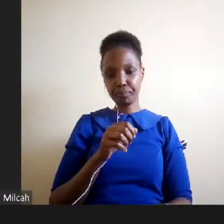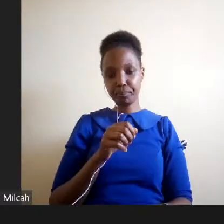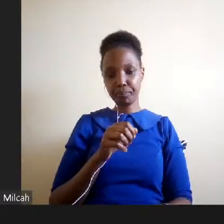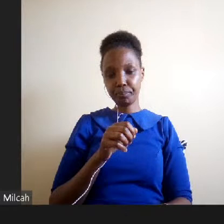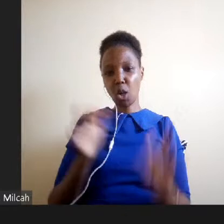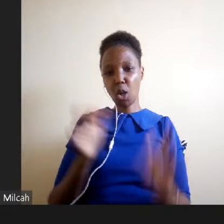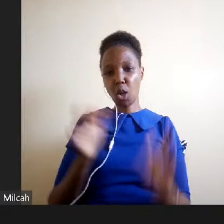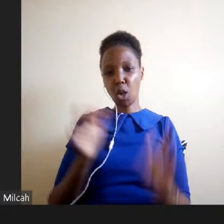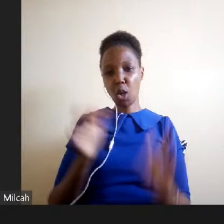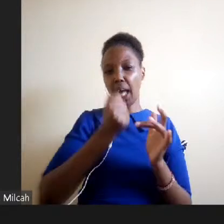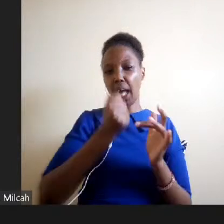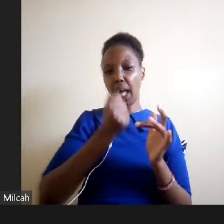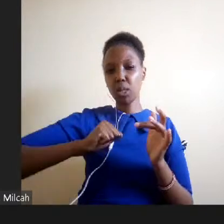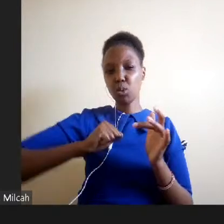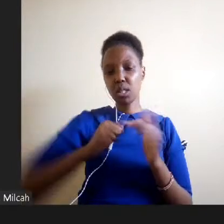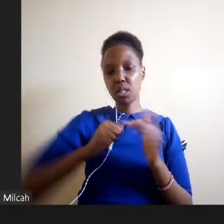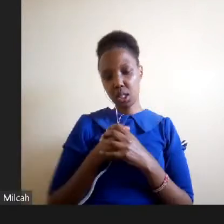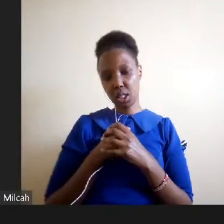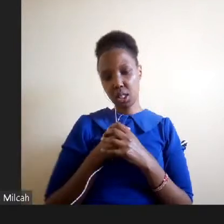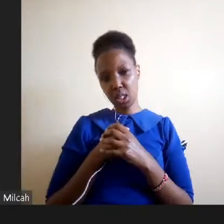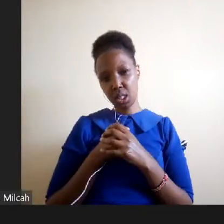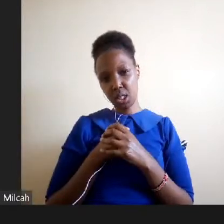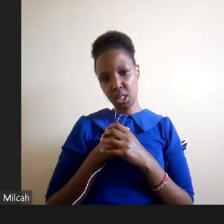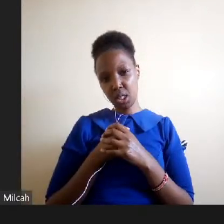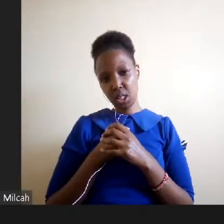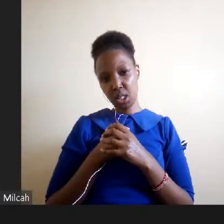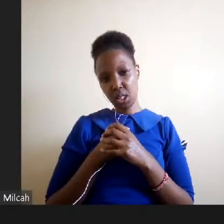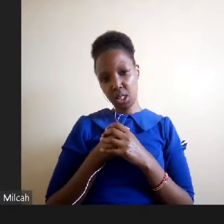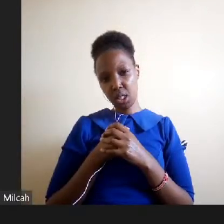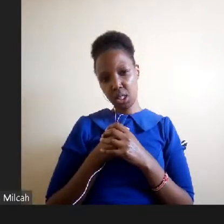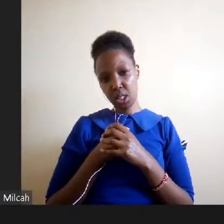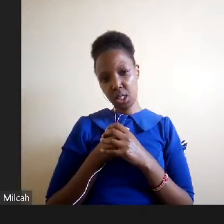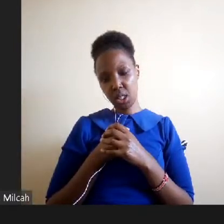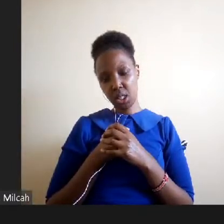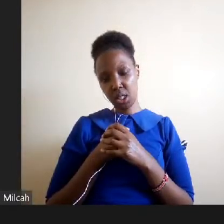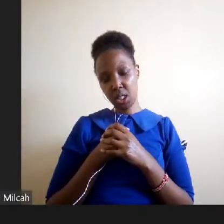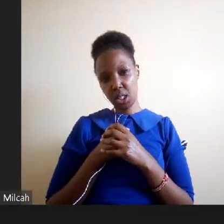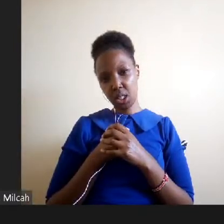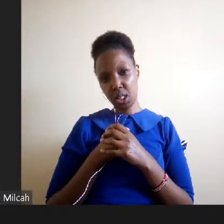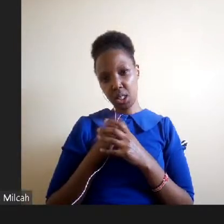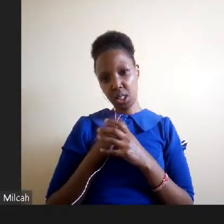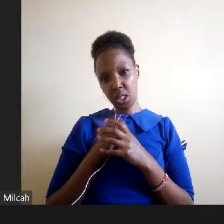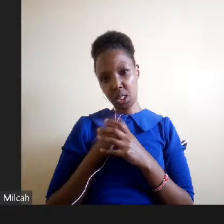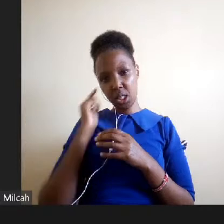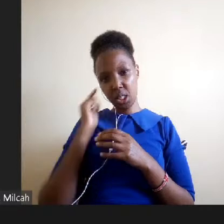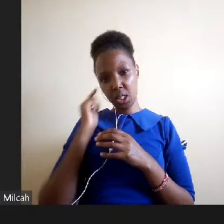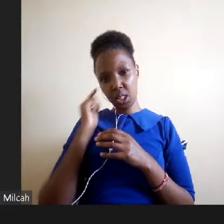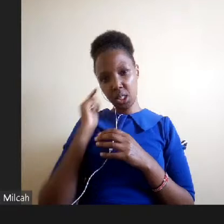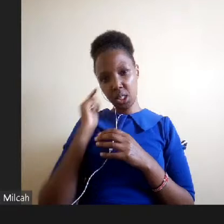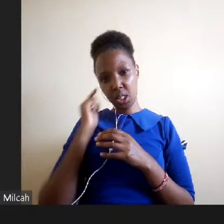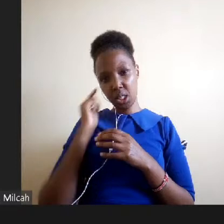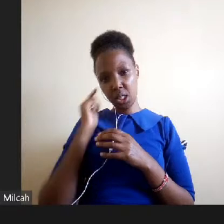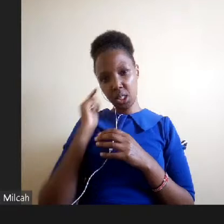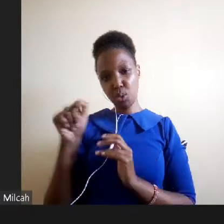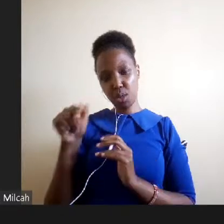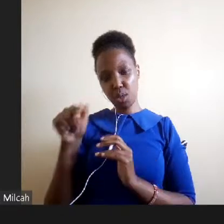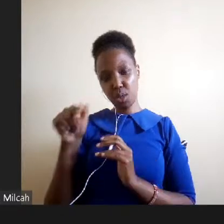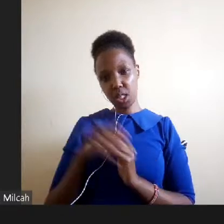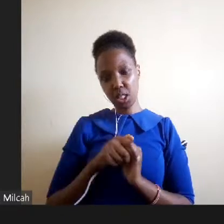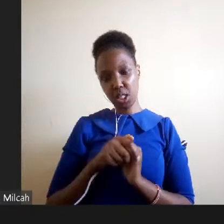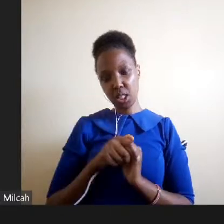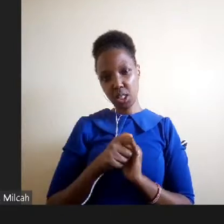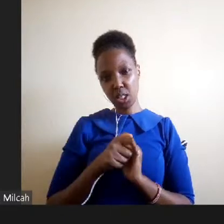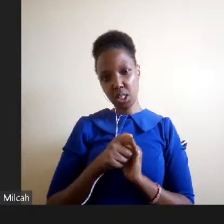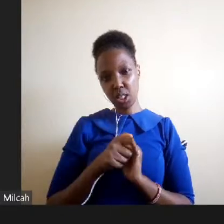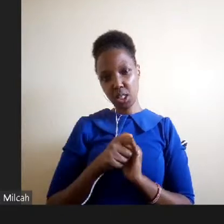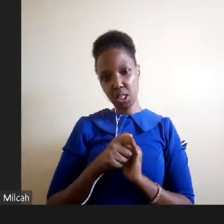are all familiar with, cyberbullying. And through this, I will be able to also show you some different types of